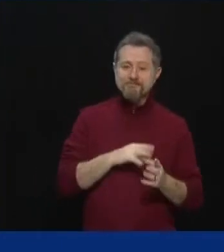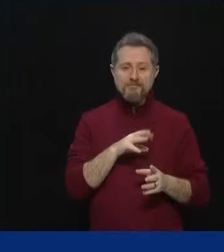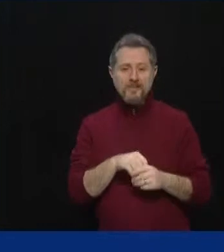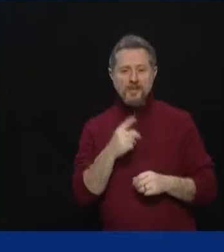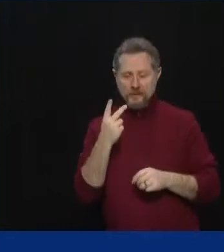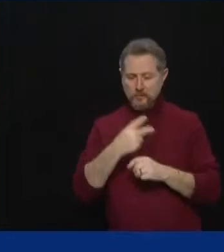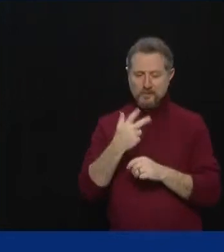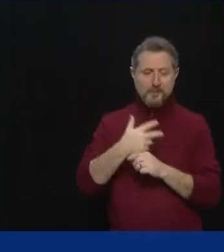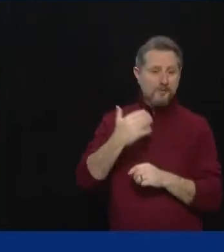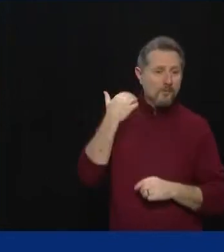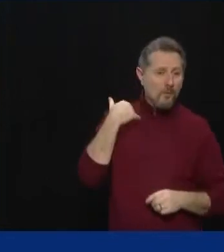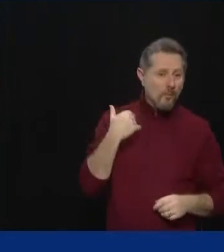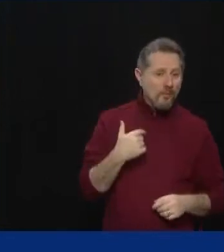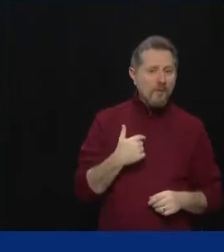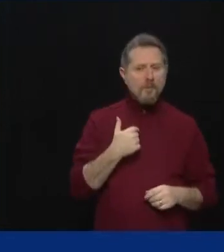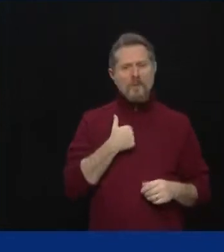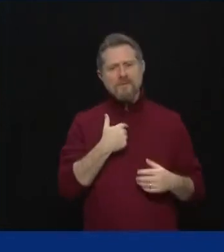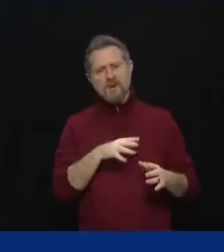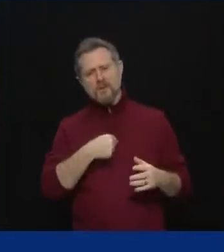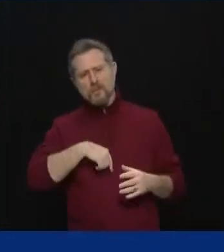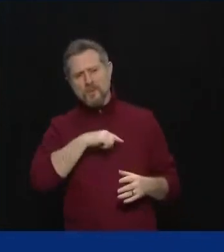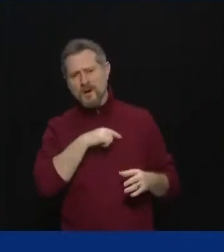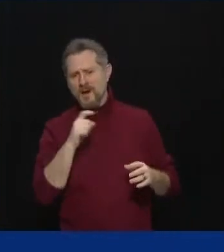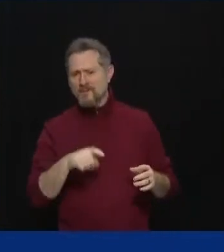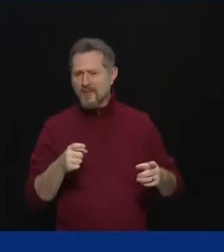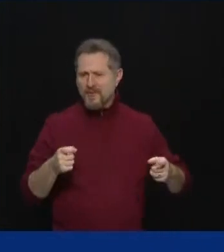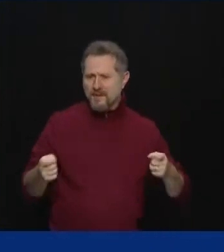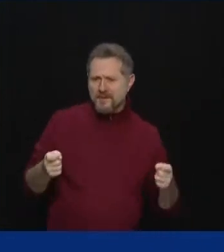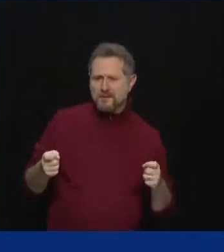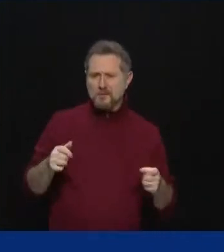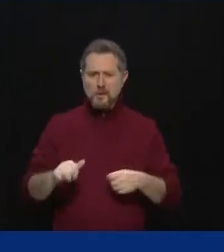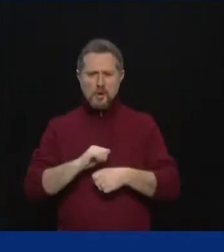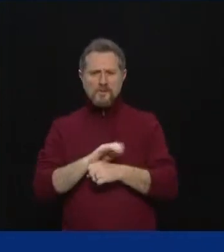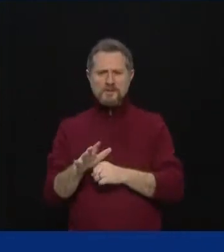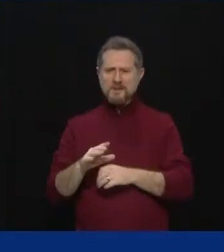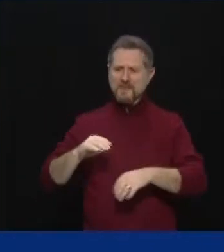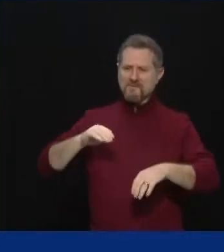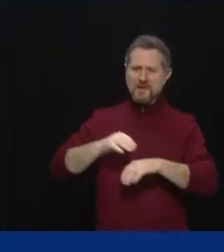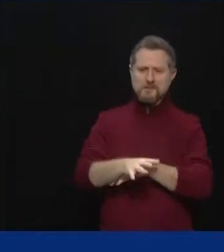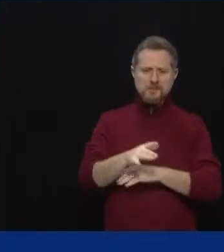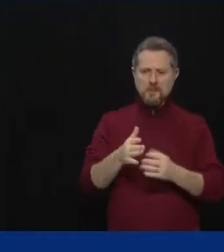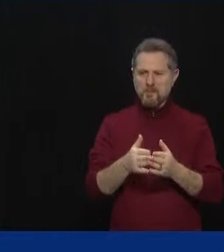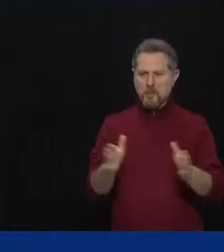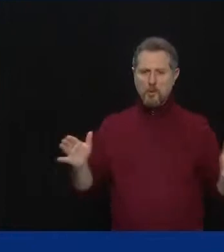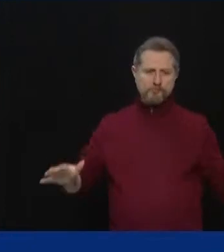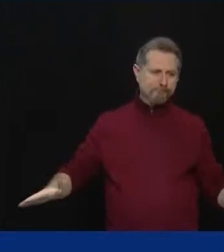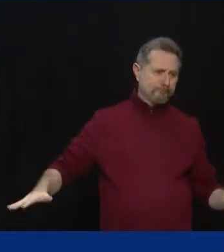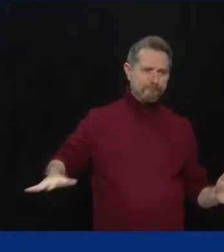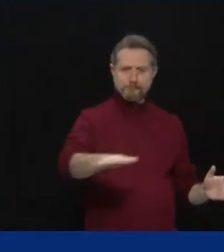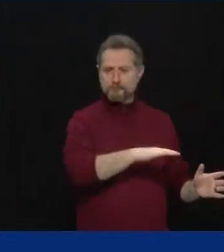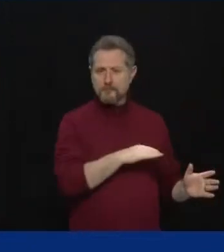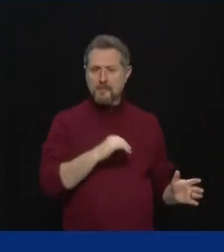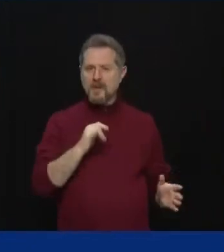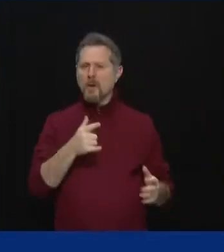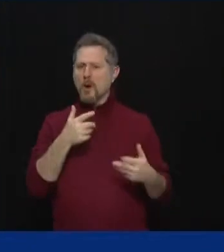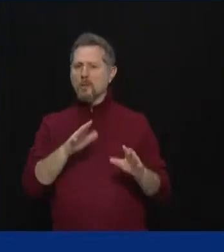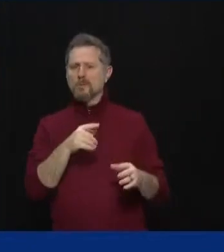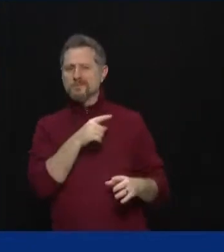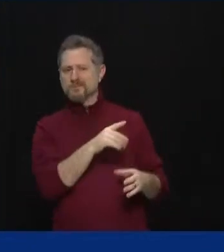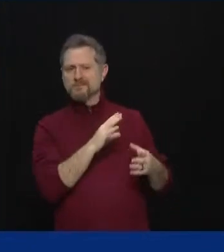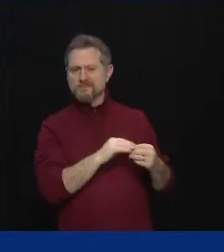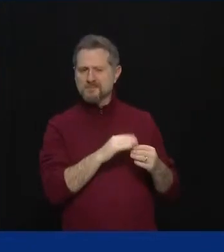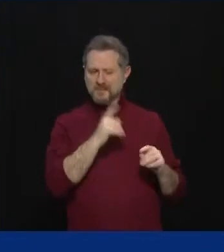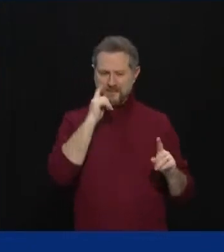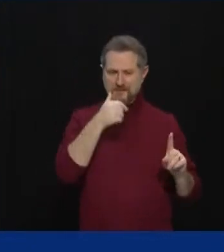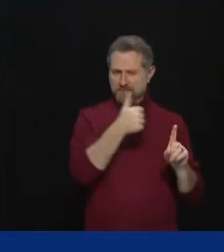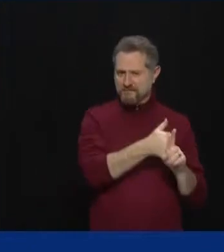to broaden our approach to dealing with the effects of COVID. And she is very concerned, I'll let her speak for herself, about the